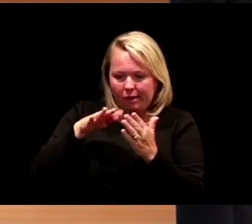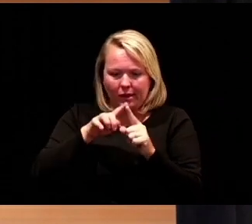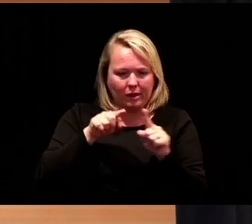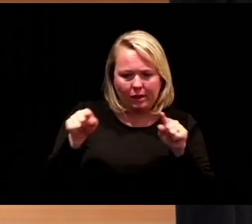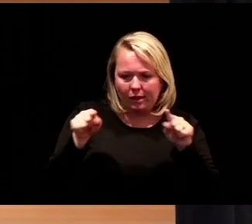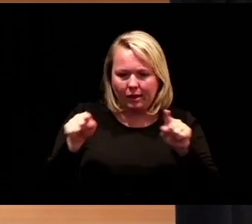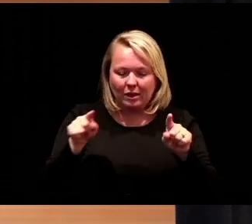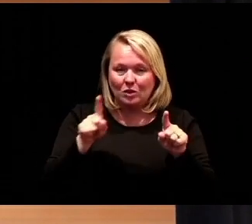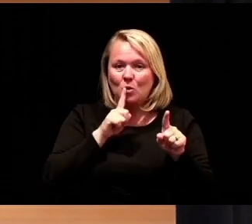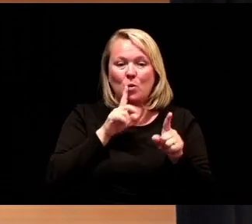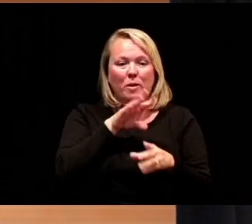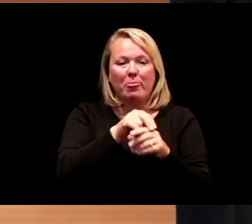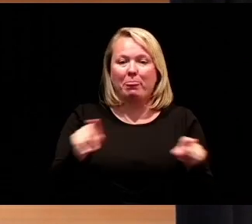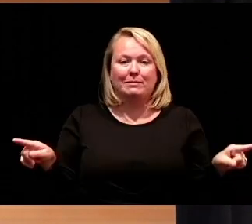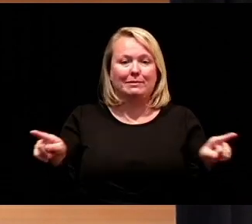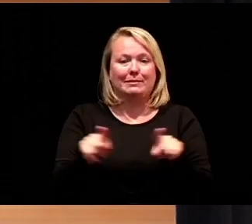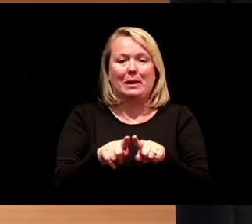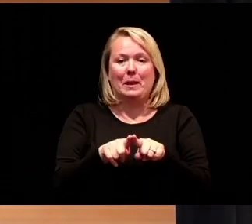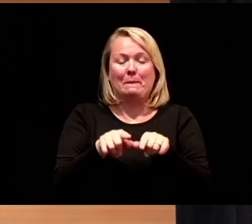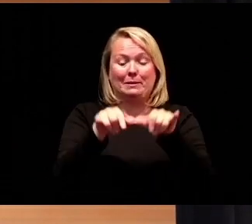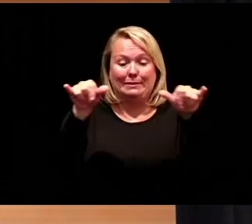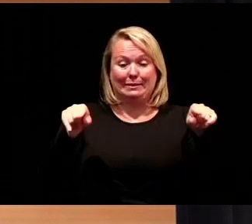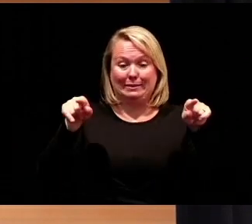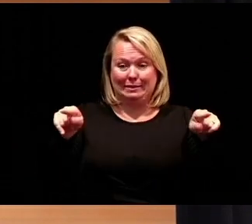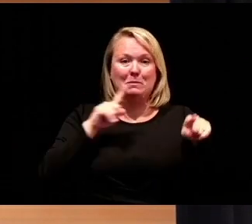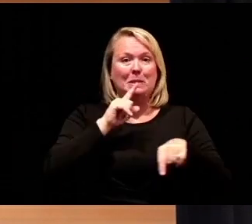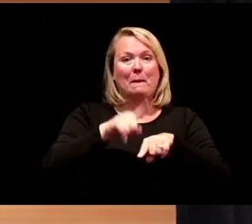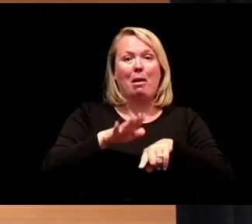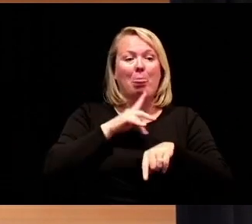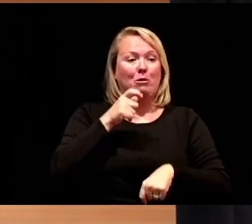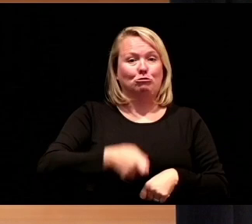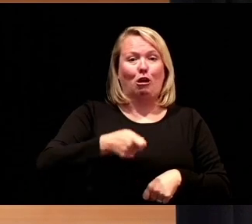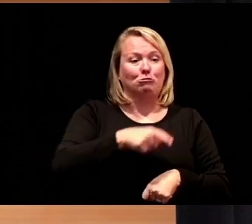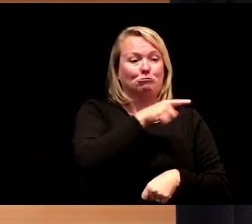are being treated differently based on their protected classes.